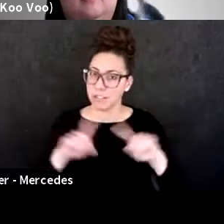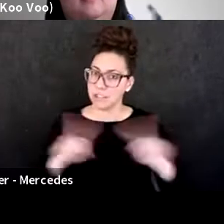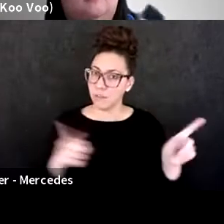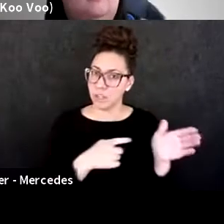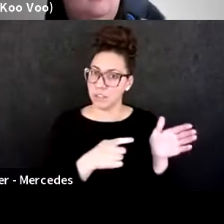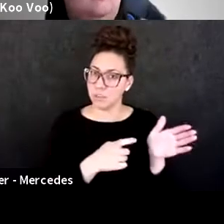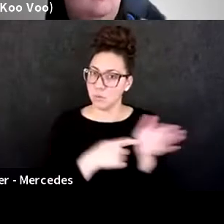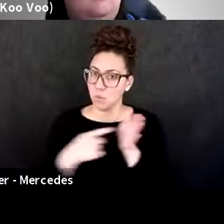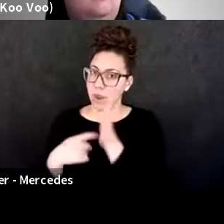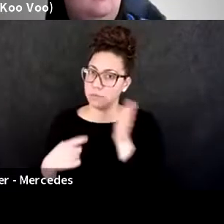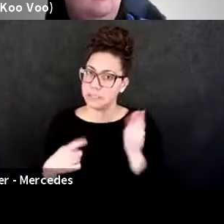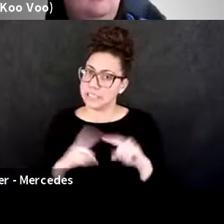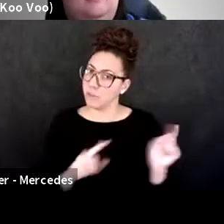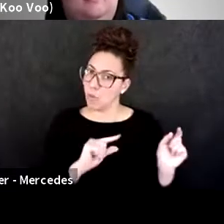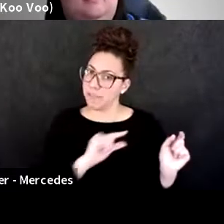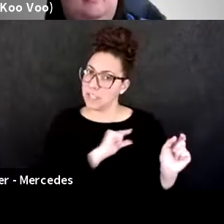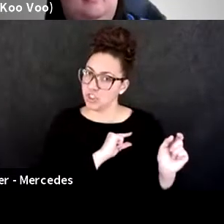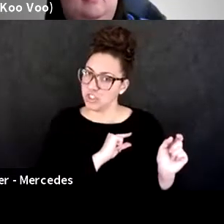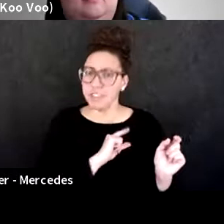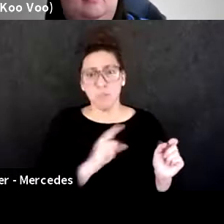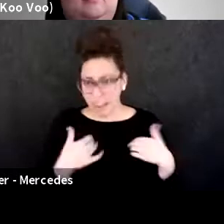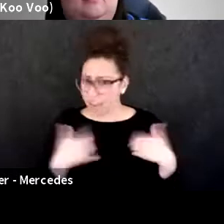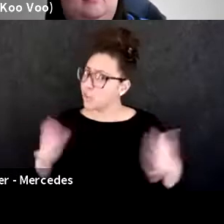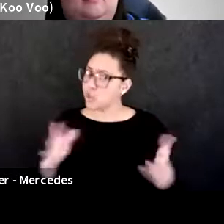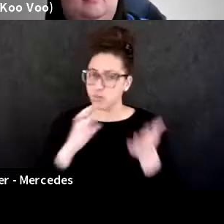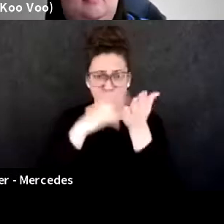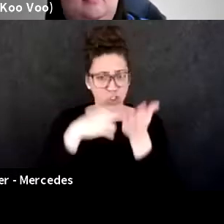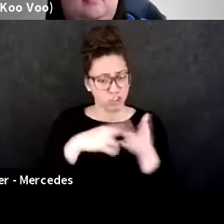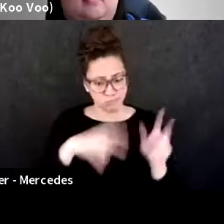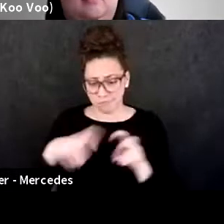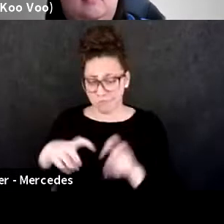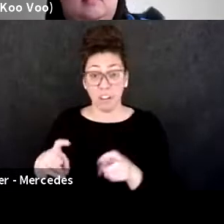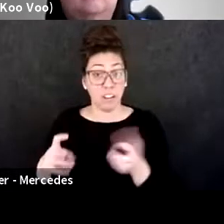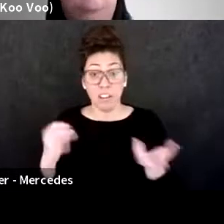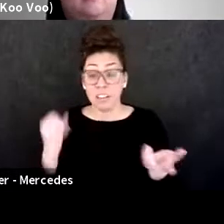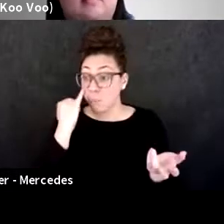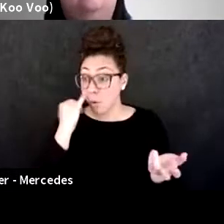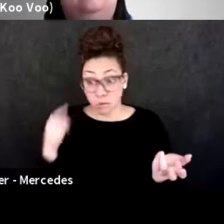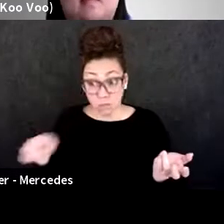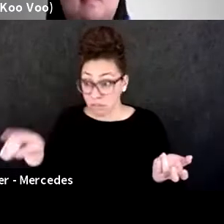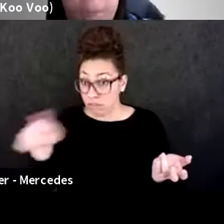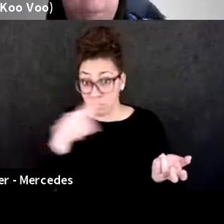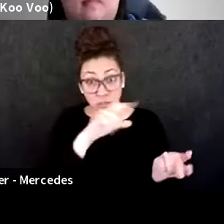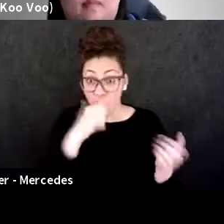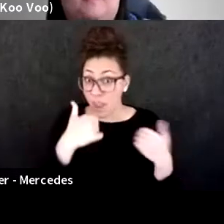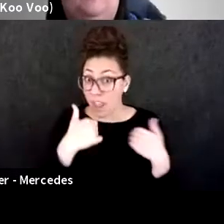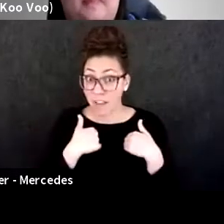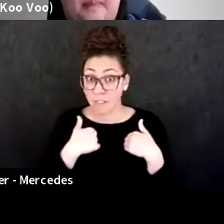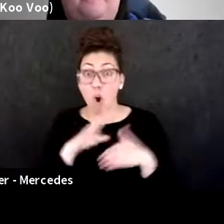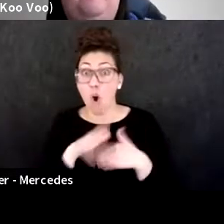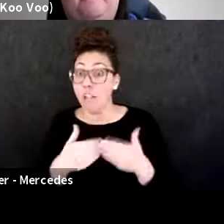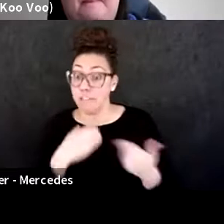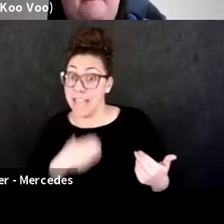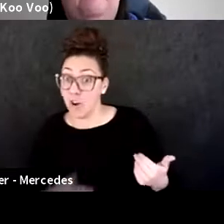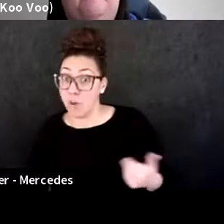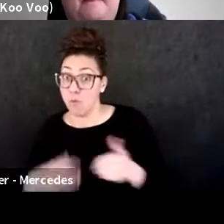done that show people from underrepresented communities, if they don't have every single one of the desirable qualifications,